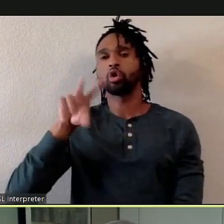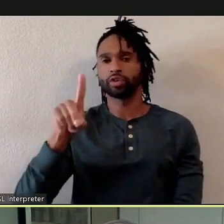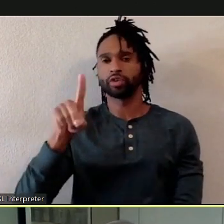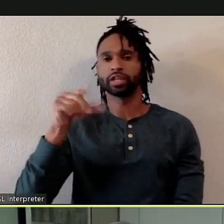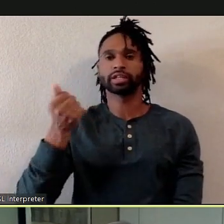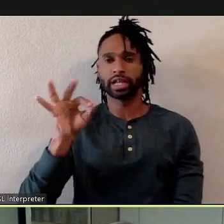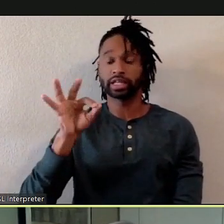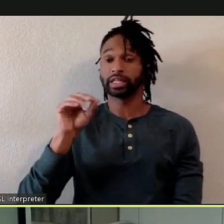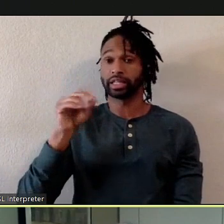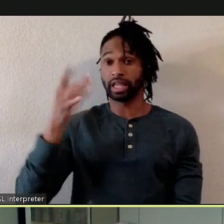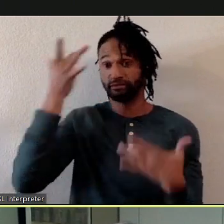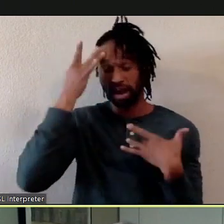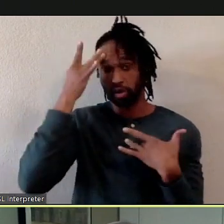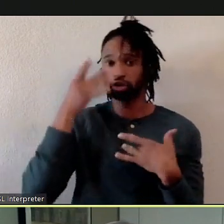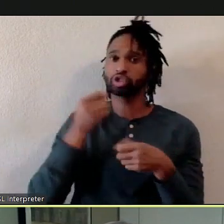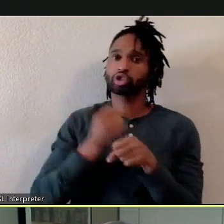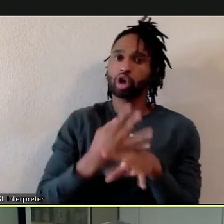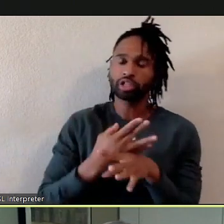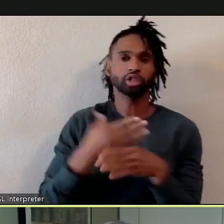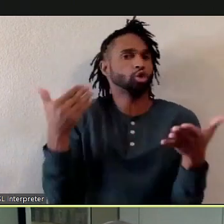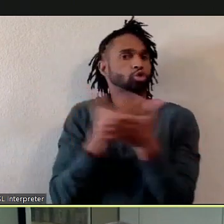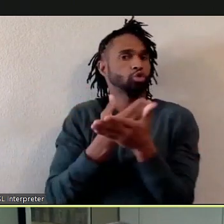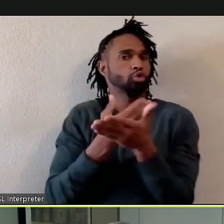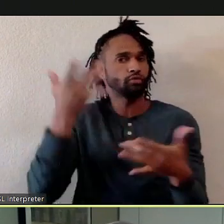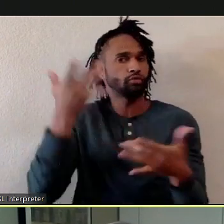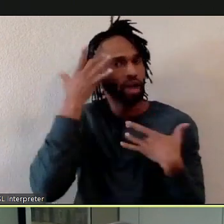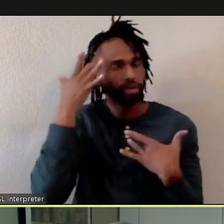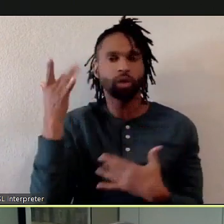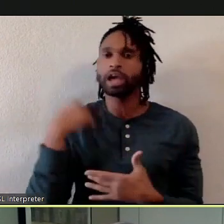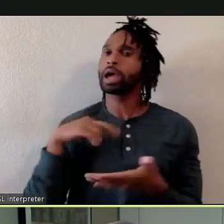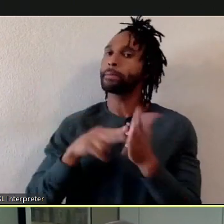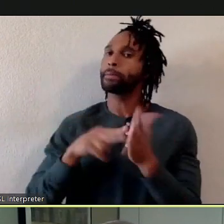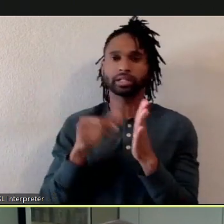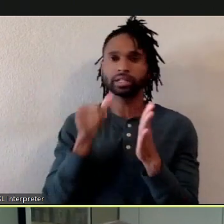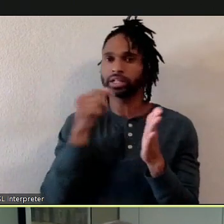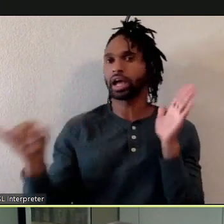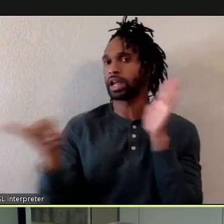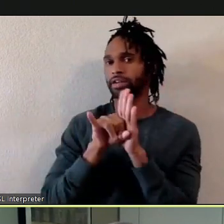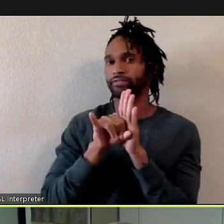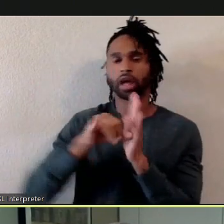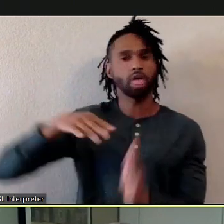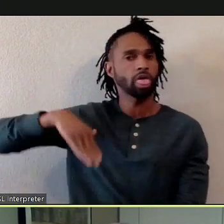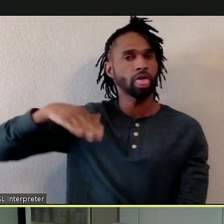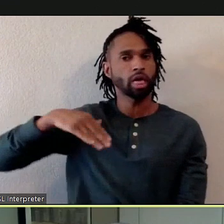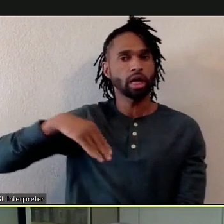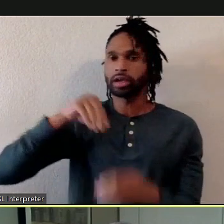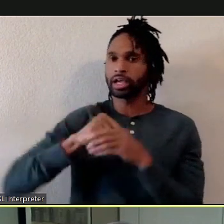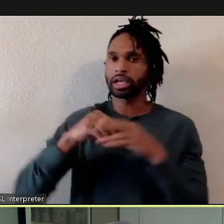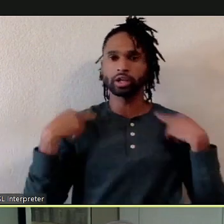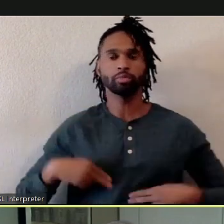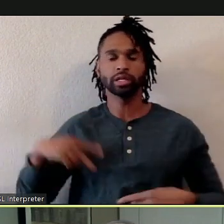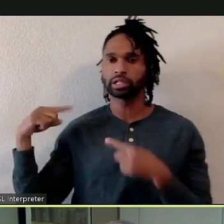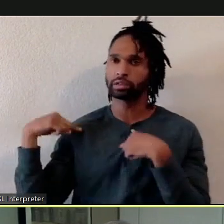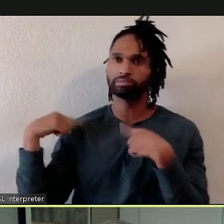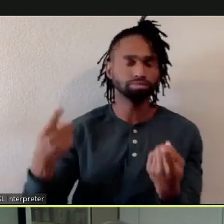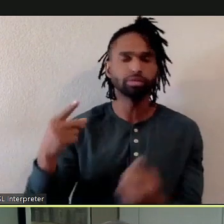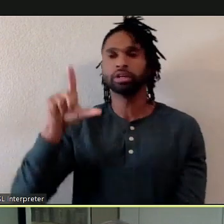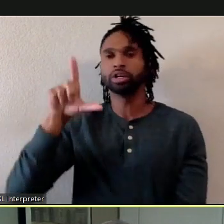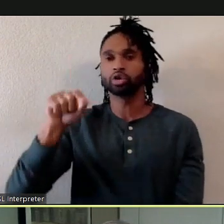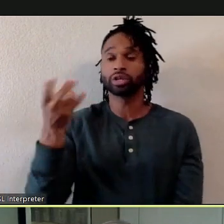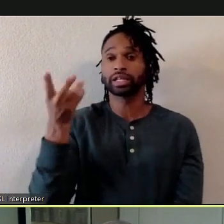COVID-19 is a novel or new virus, meaning it is a virus strain that wasn't identified in humans until 2019. And because